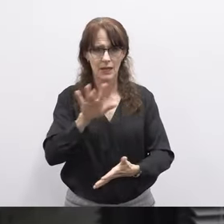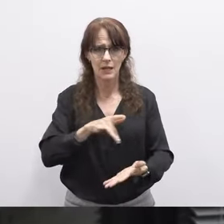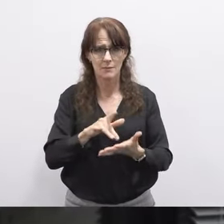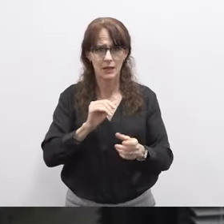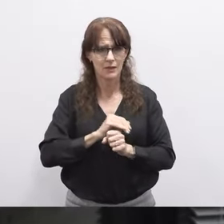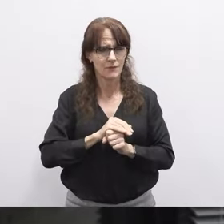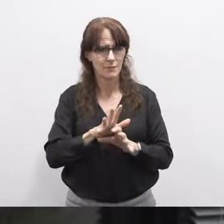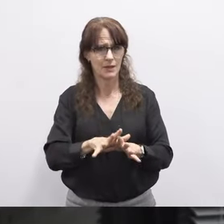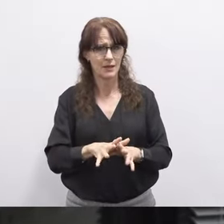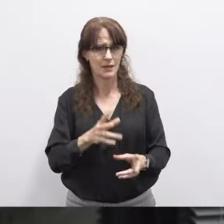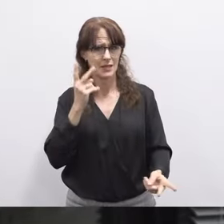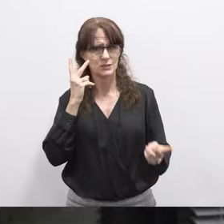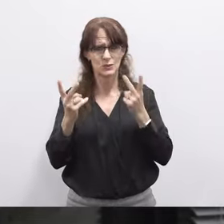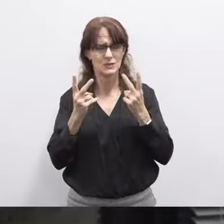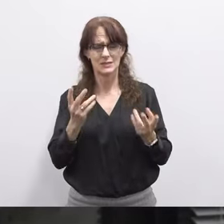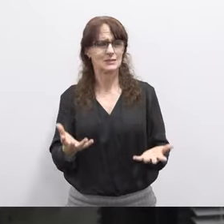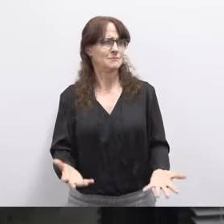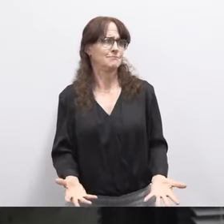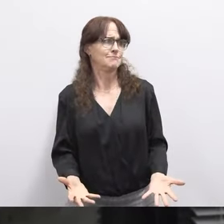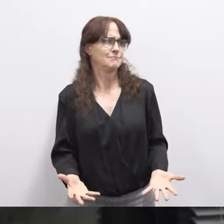pandemic. So as you can see,